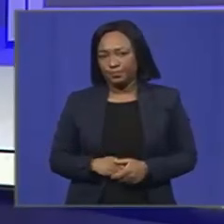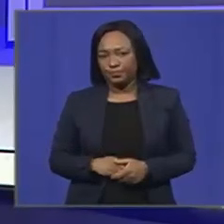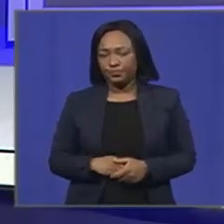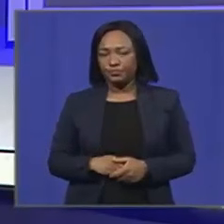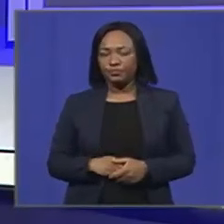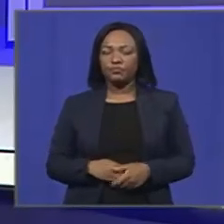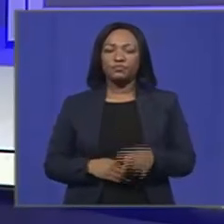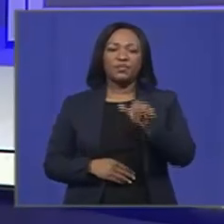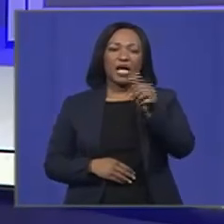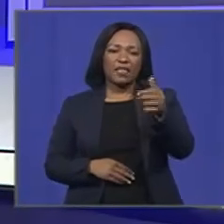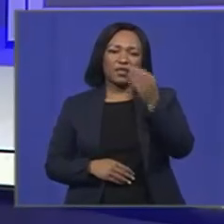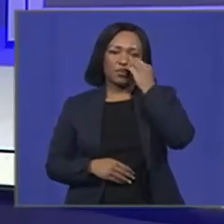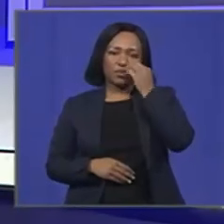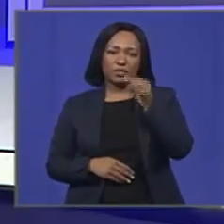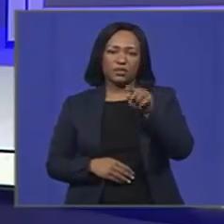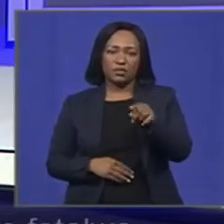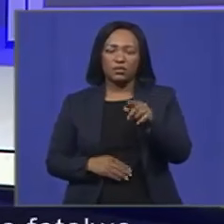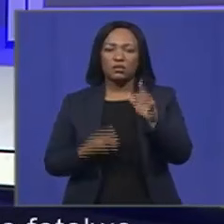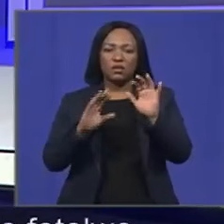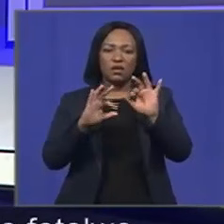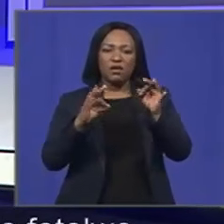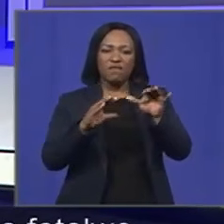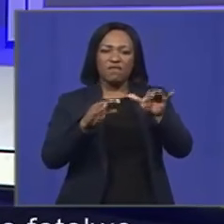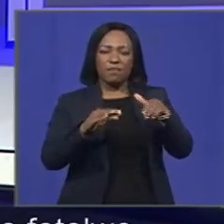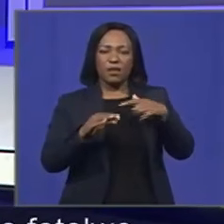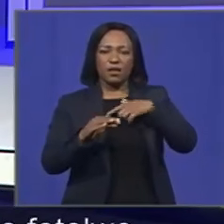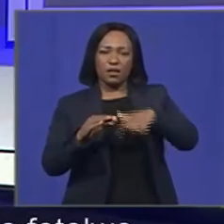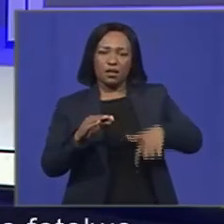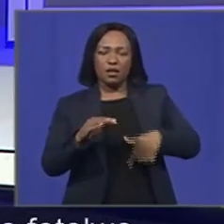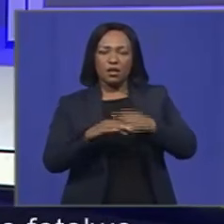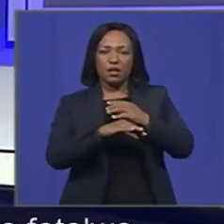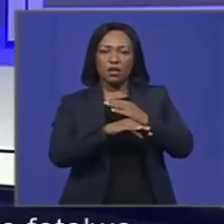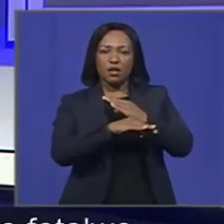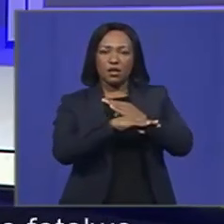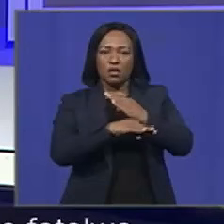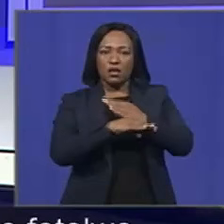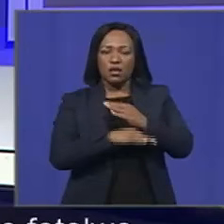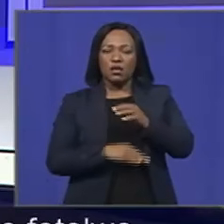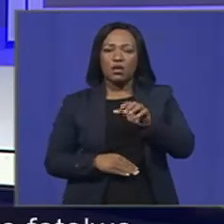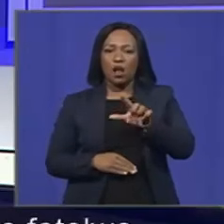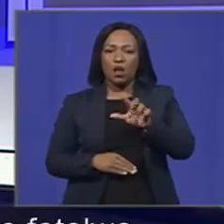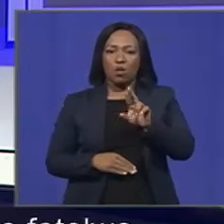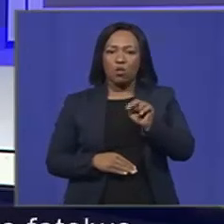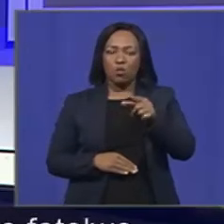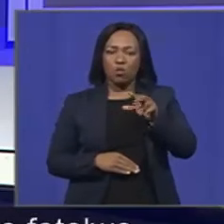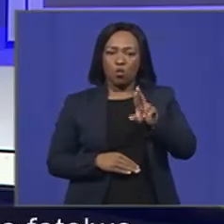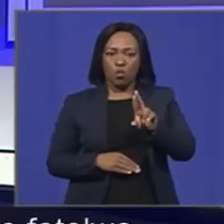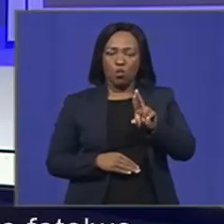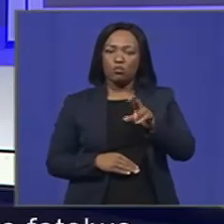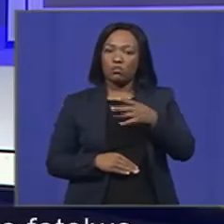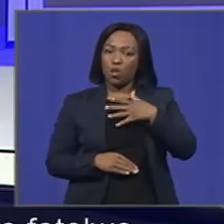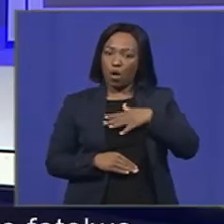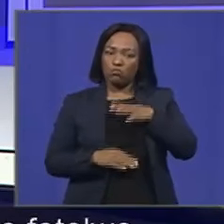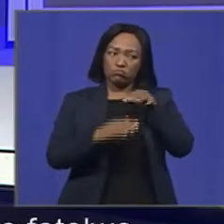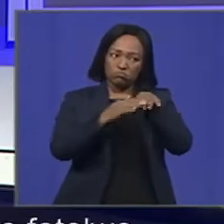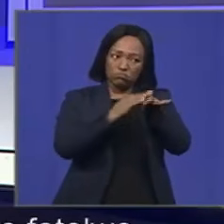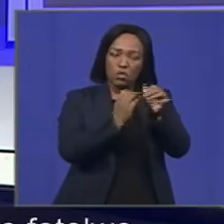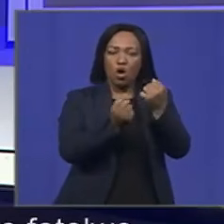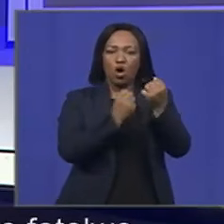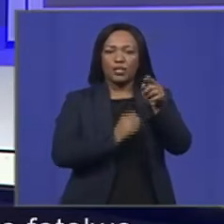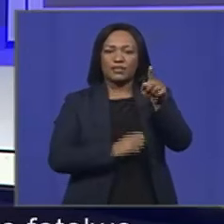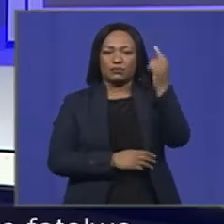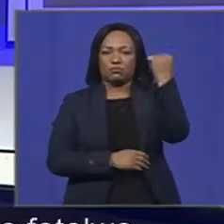Mo go tse dingwe ba lelapa la moporesidente wa maloba wa Zambia Edgar Lungu ba ikuetse go kgotlatshekelo kgolo ya boikuelo go